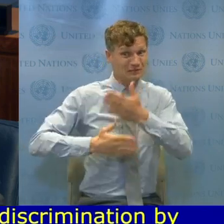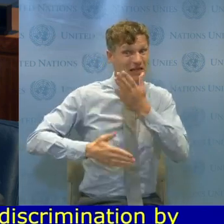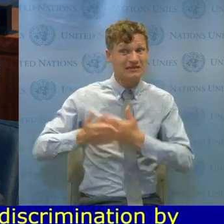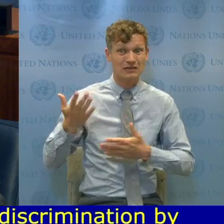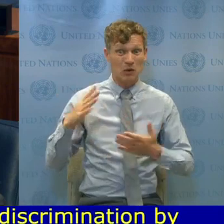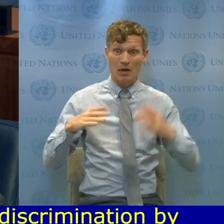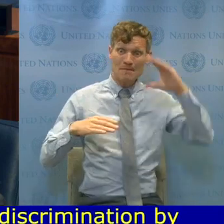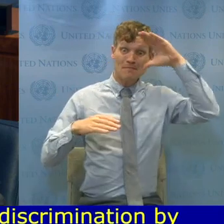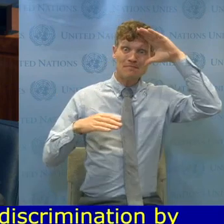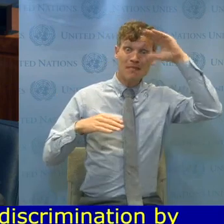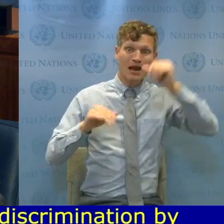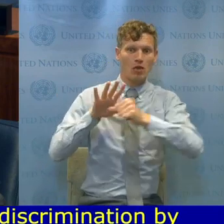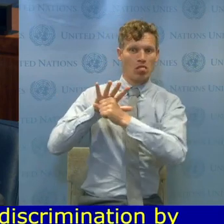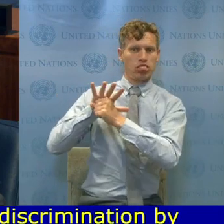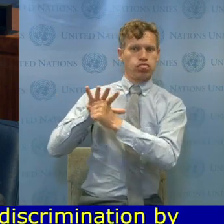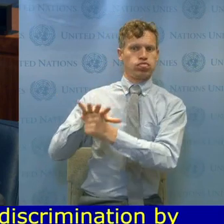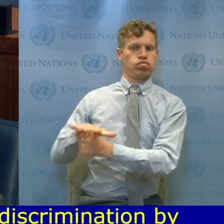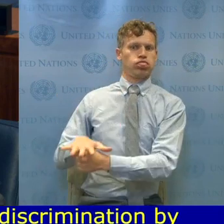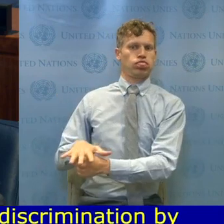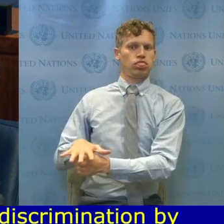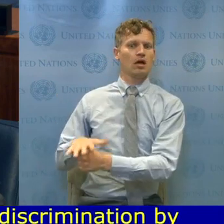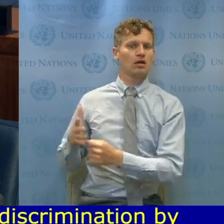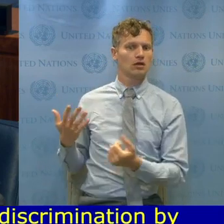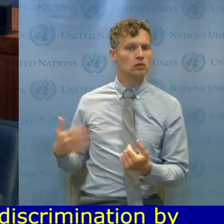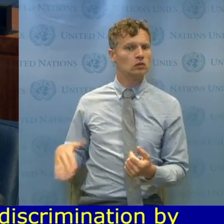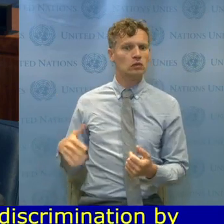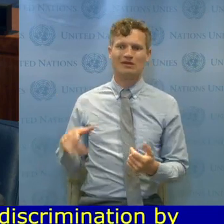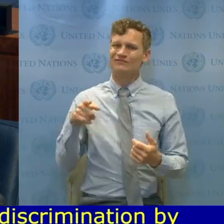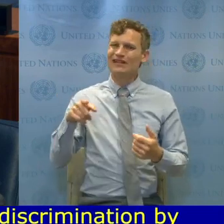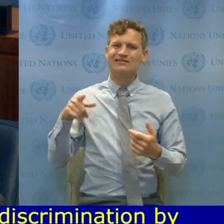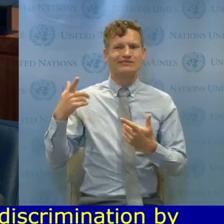community to provide support to